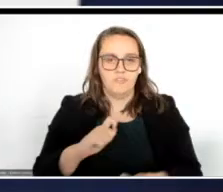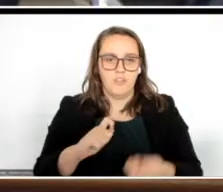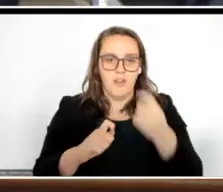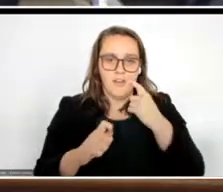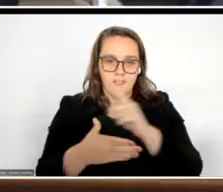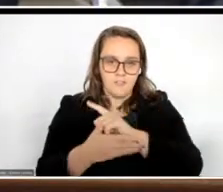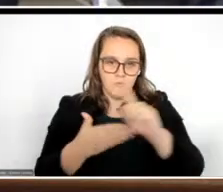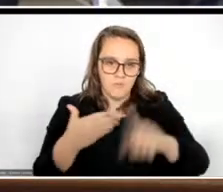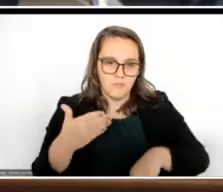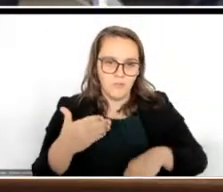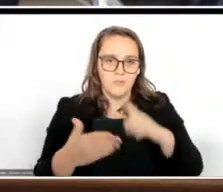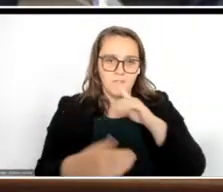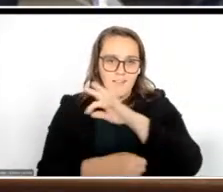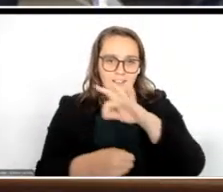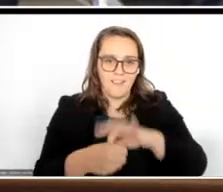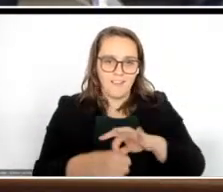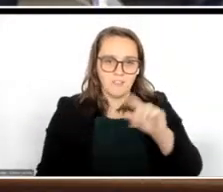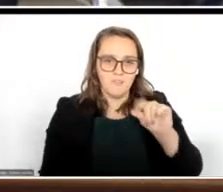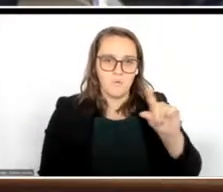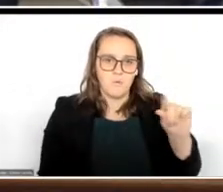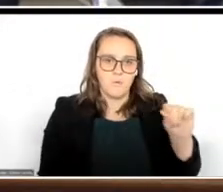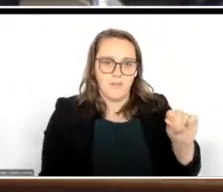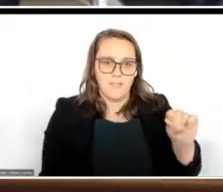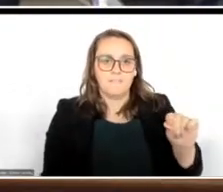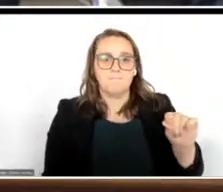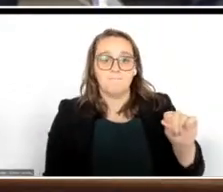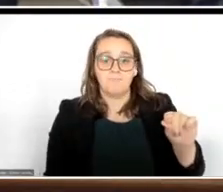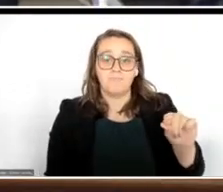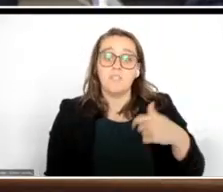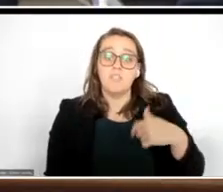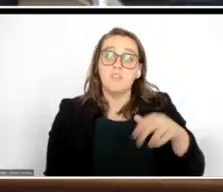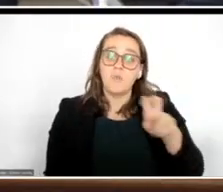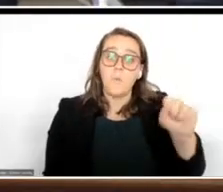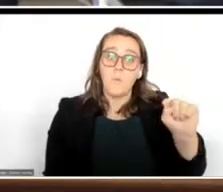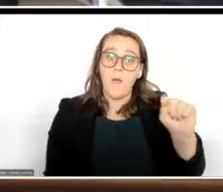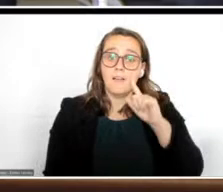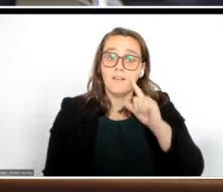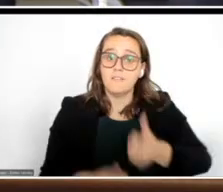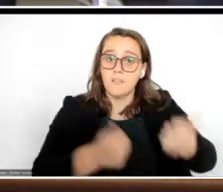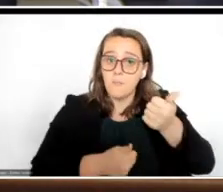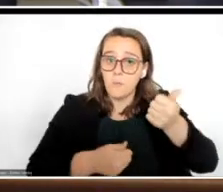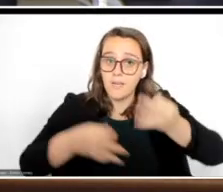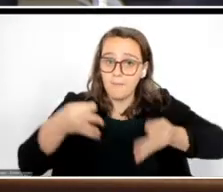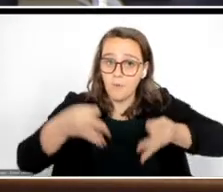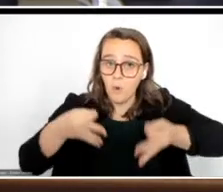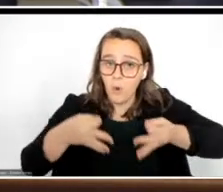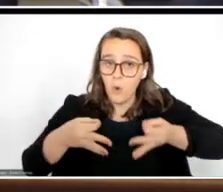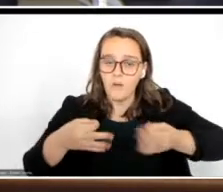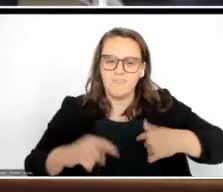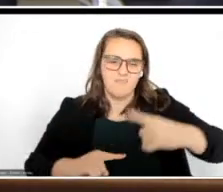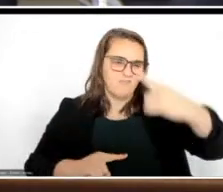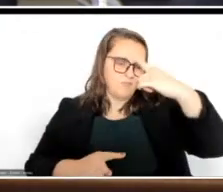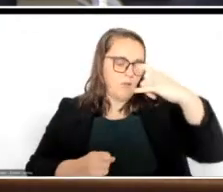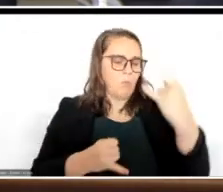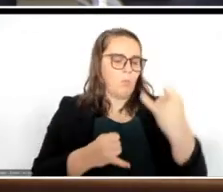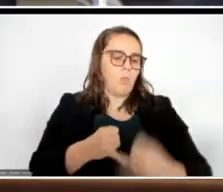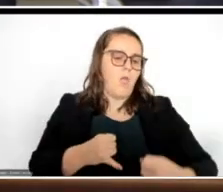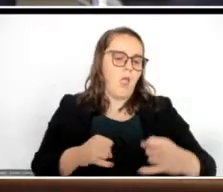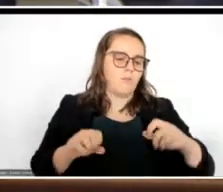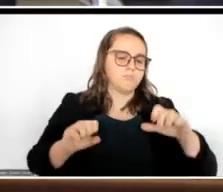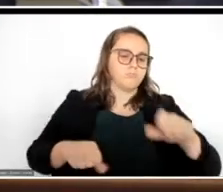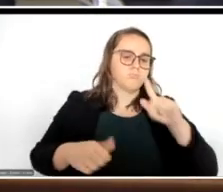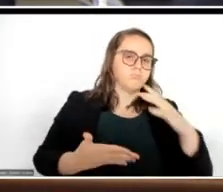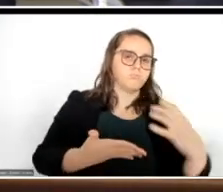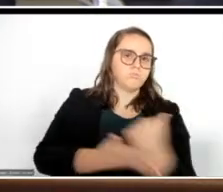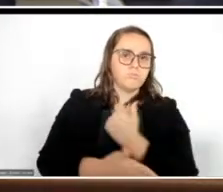Trump's allies lost a lawsuit in the U.S. Supreme Court that he regarded as his last chance at success in the courts.